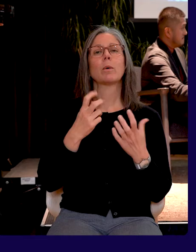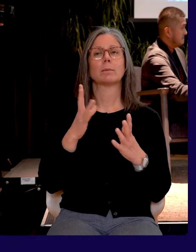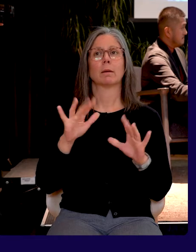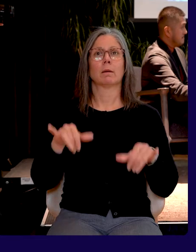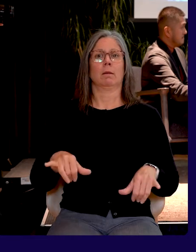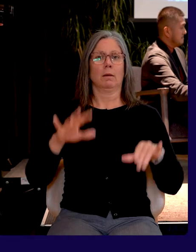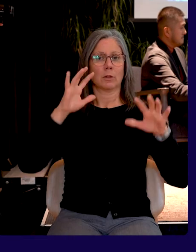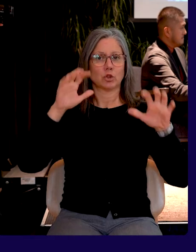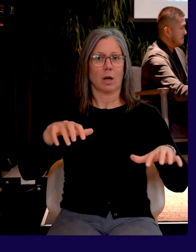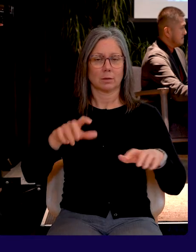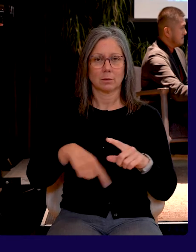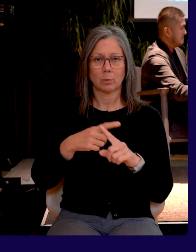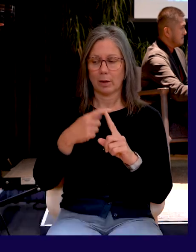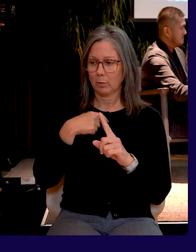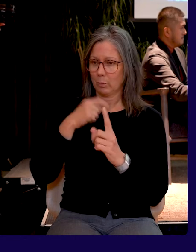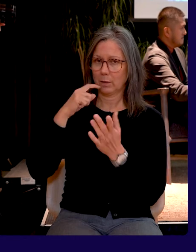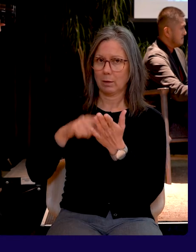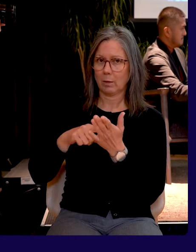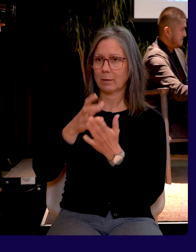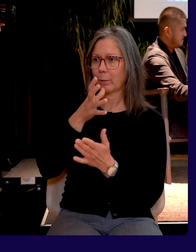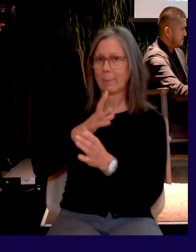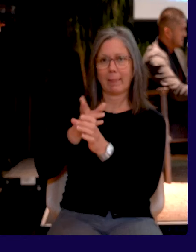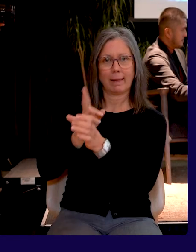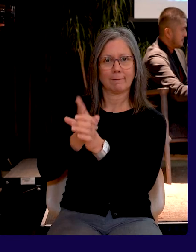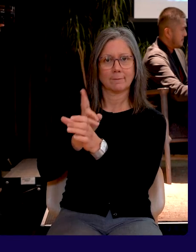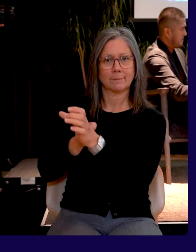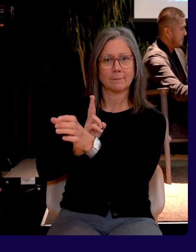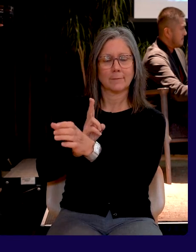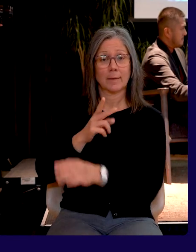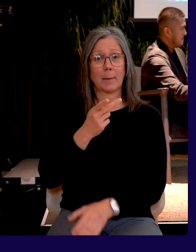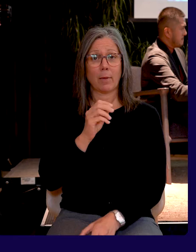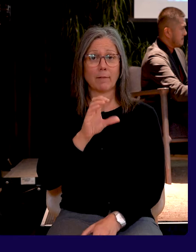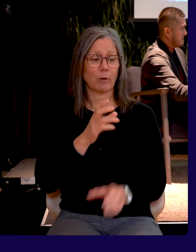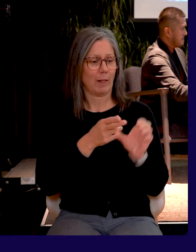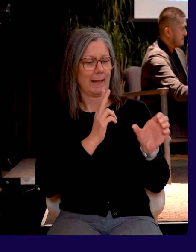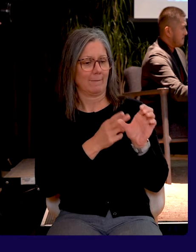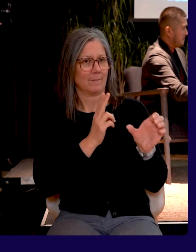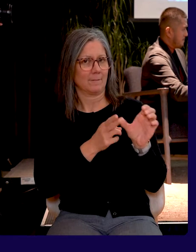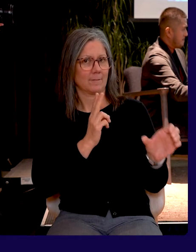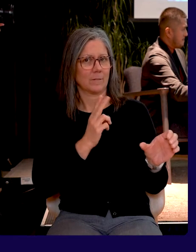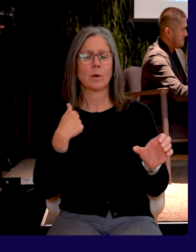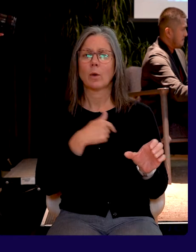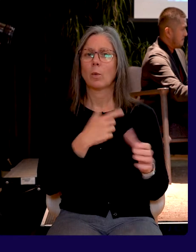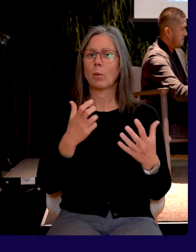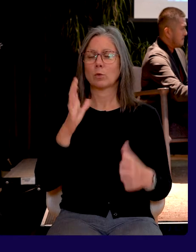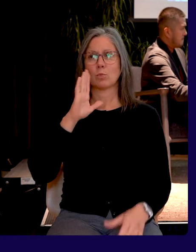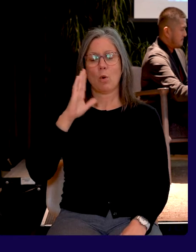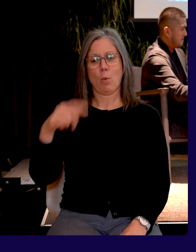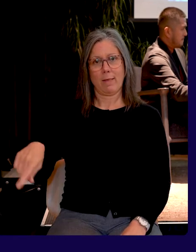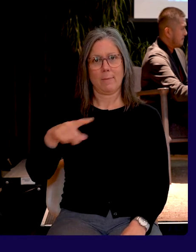or surprised when we start seeing women leaving the workforce or people of color leaving the workforce. We want to make sure we know